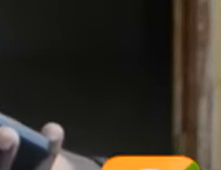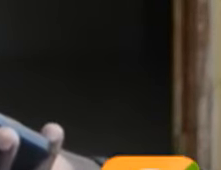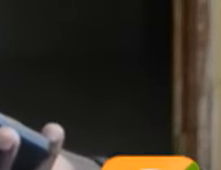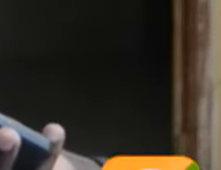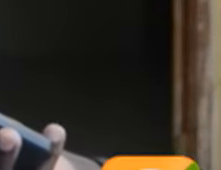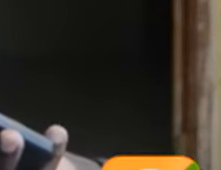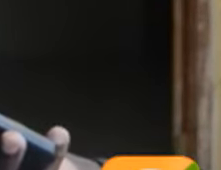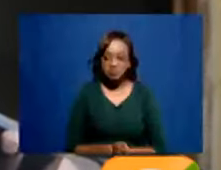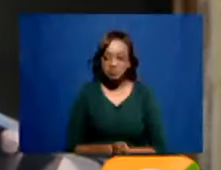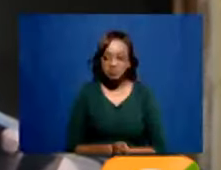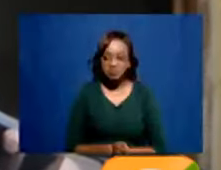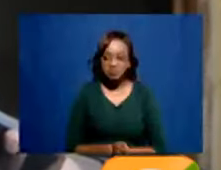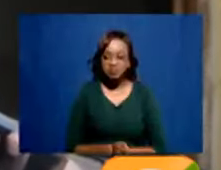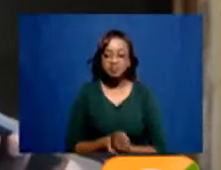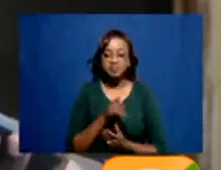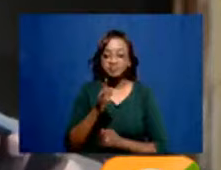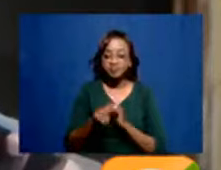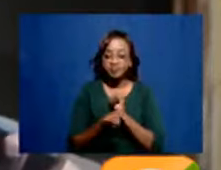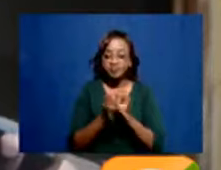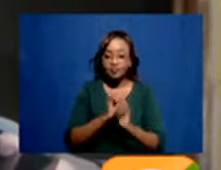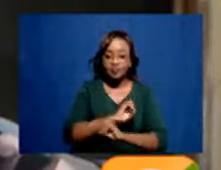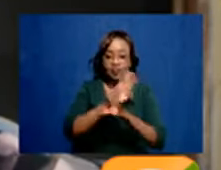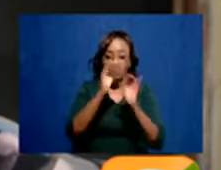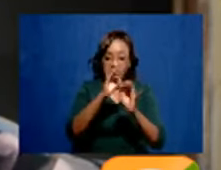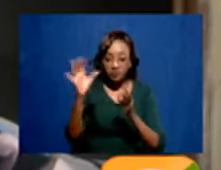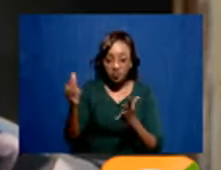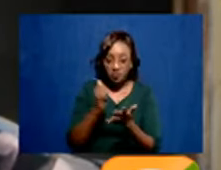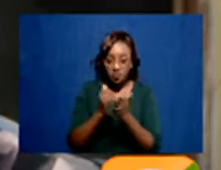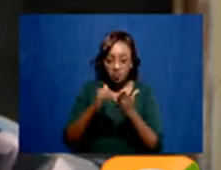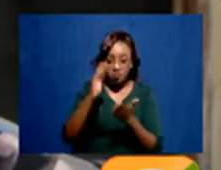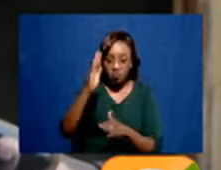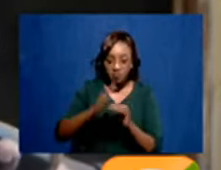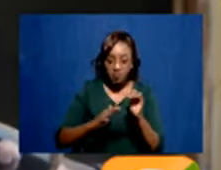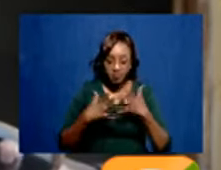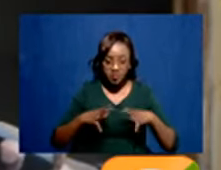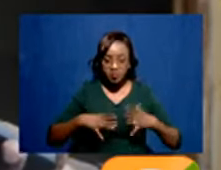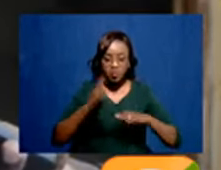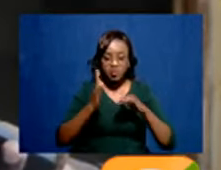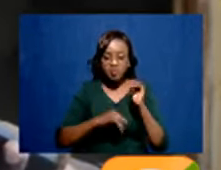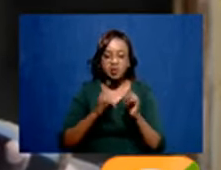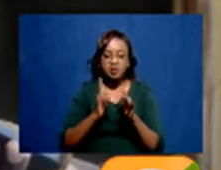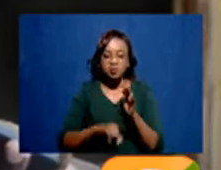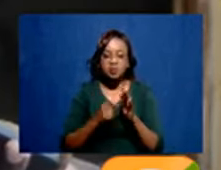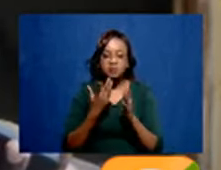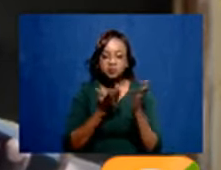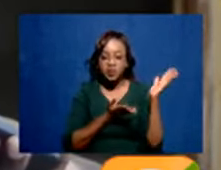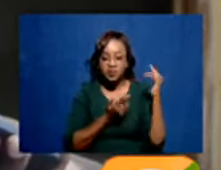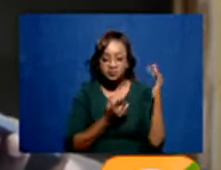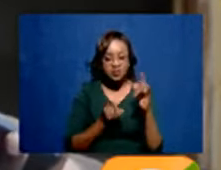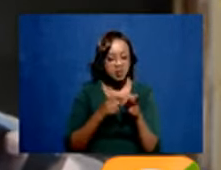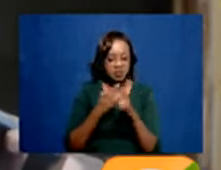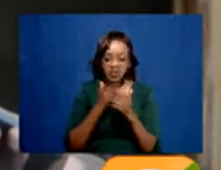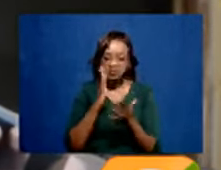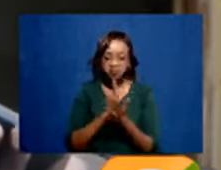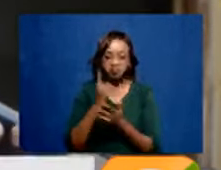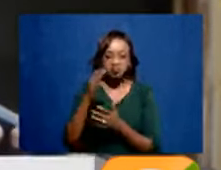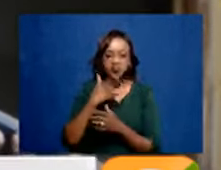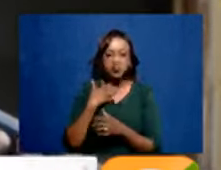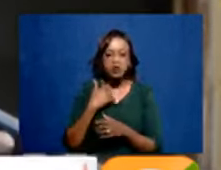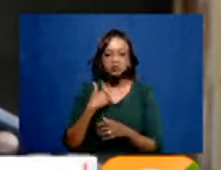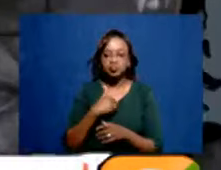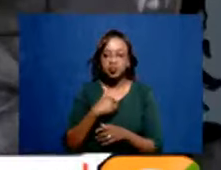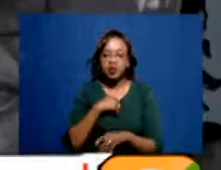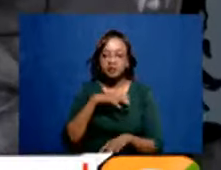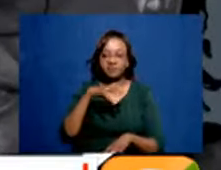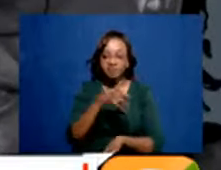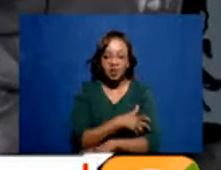if you've appointed more people than the expected number, then definitely you want to have power to rule